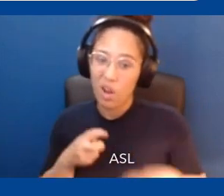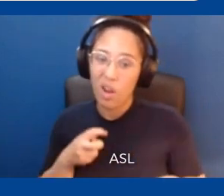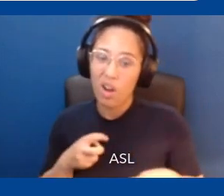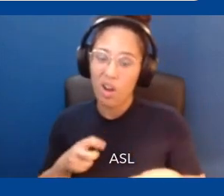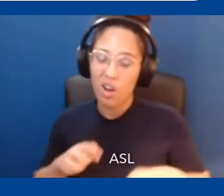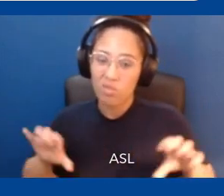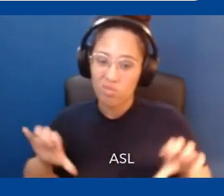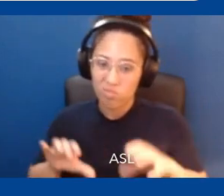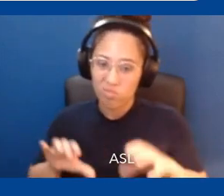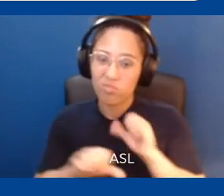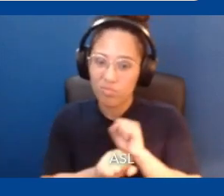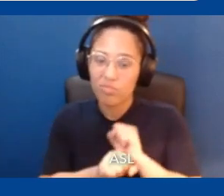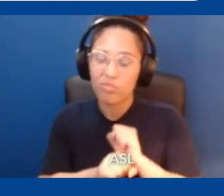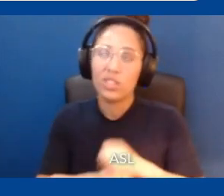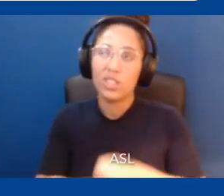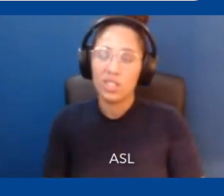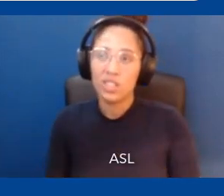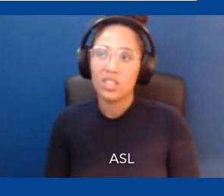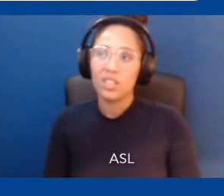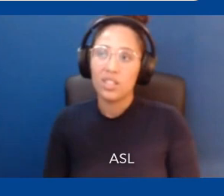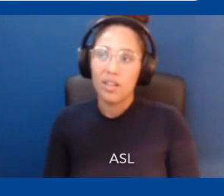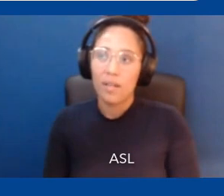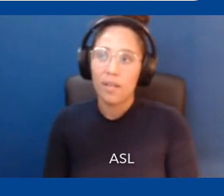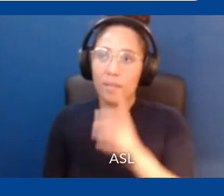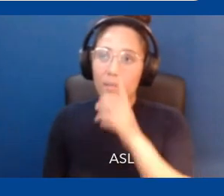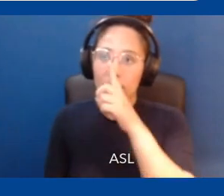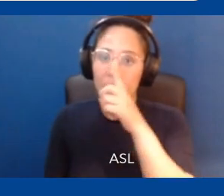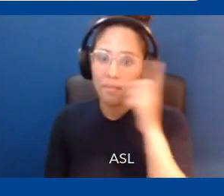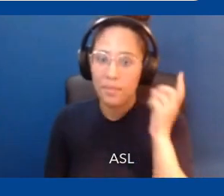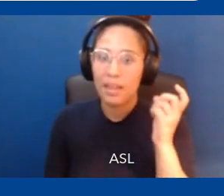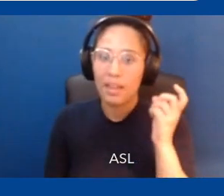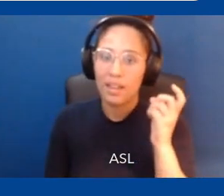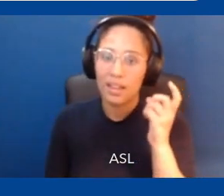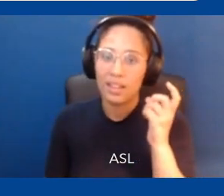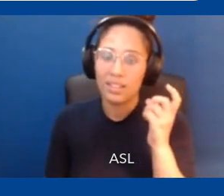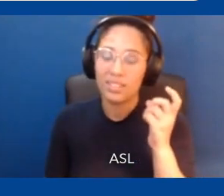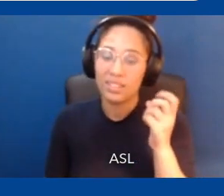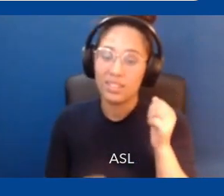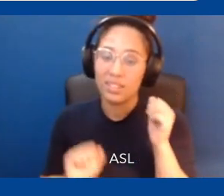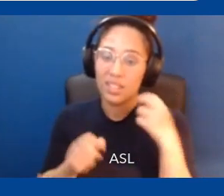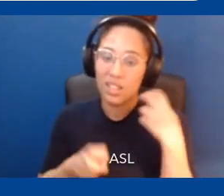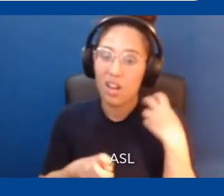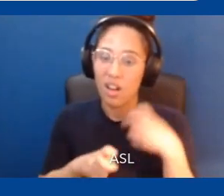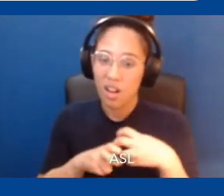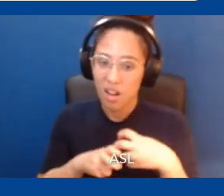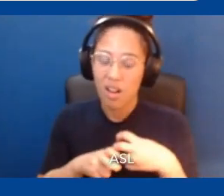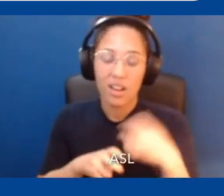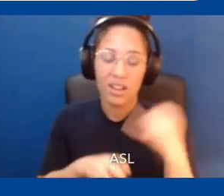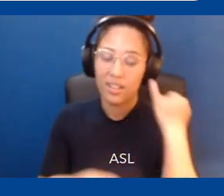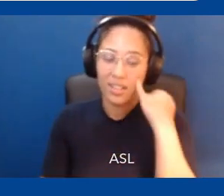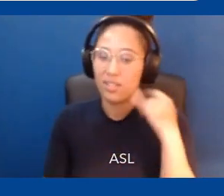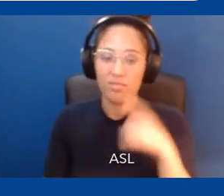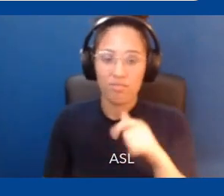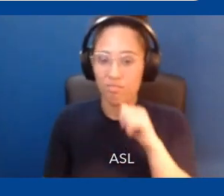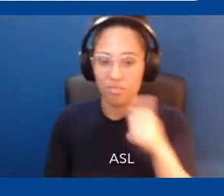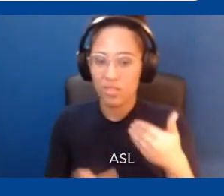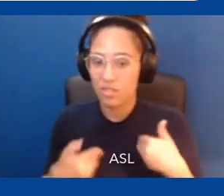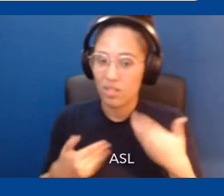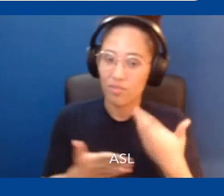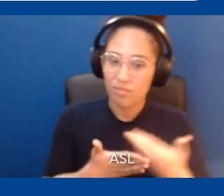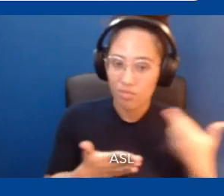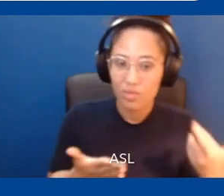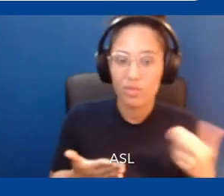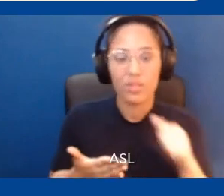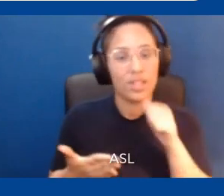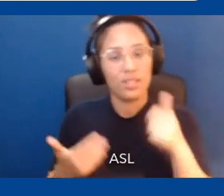Because of if you put it on individual, it's very hard. Like you don't have resources, you don't have time, maybe, or